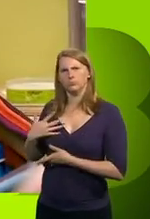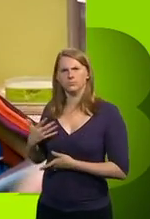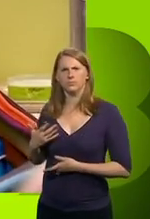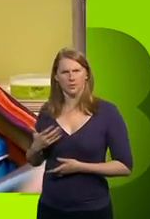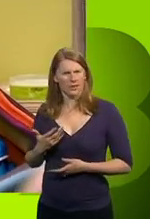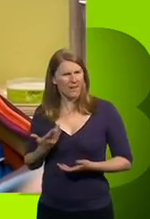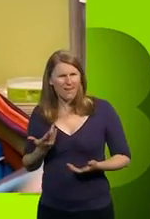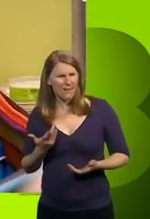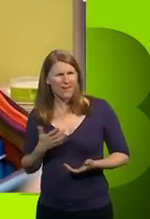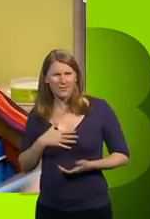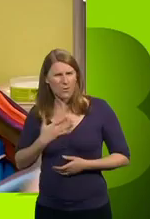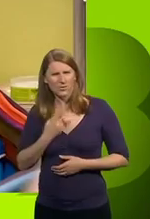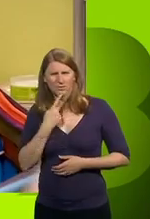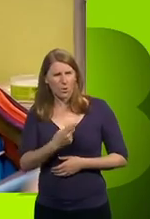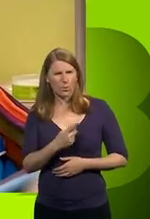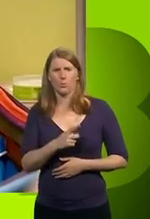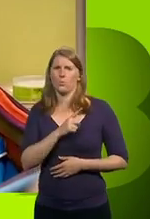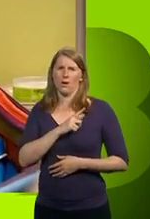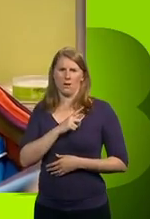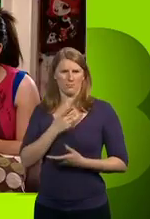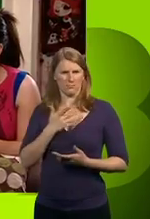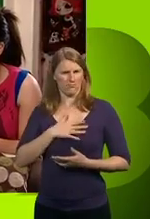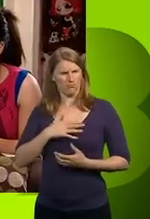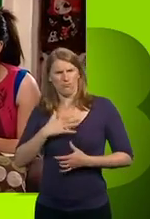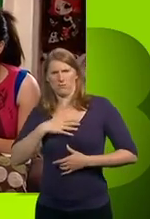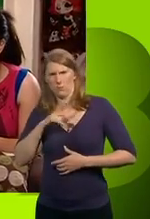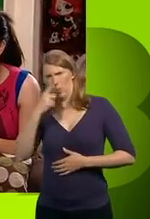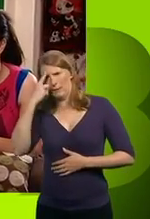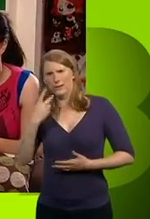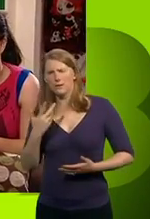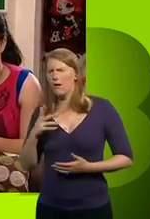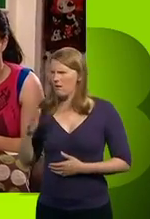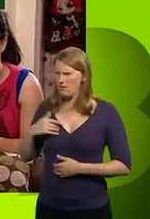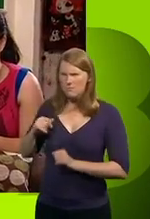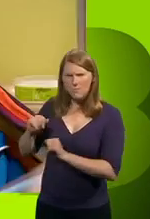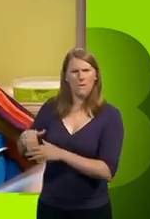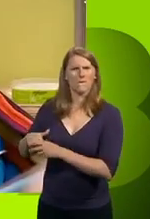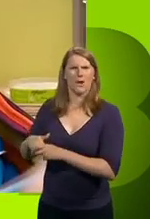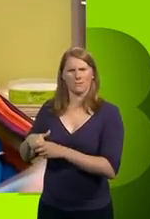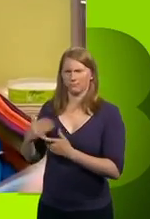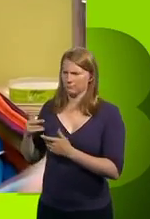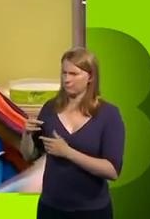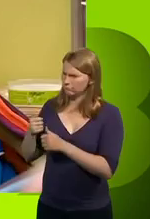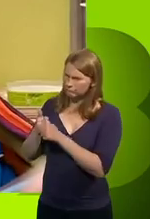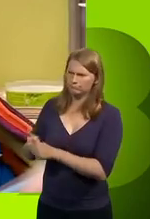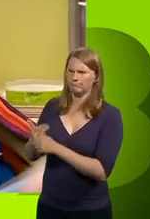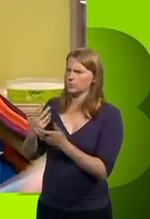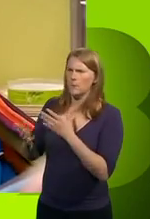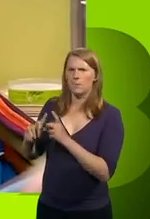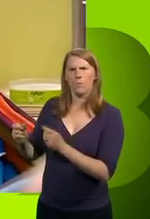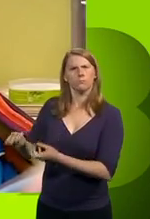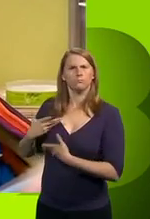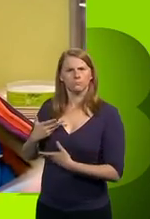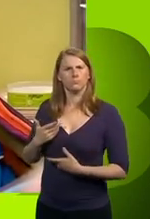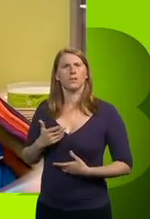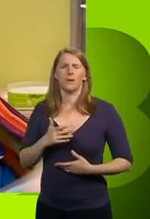OK, look. I didn't want to tell you because I was afraid of what you think of me. We're your friends. We'll stick with you no matter what. All right, I admit it. It is